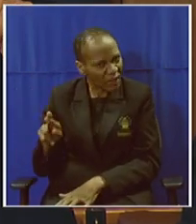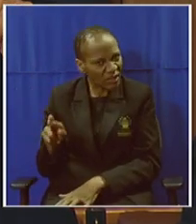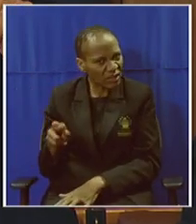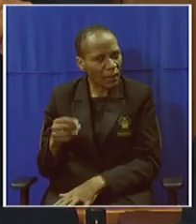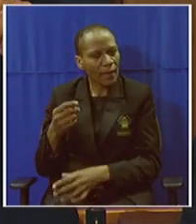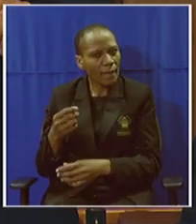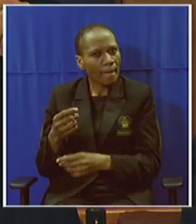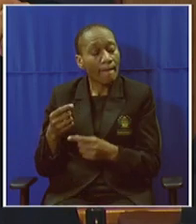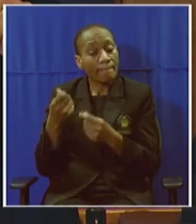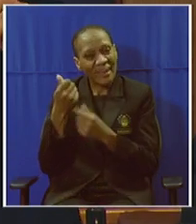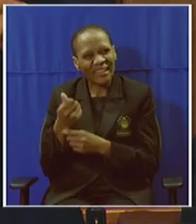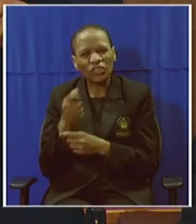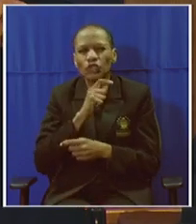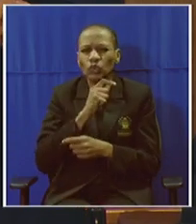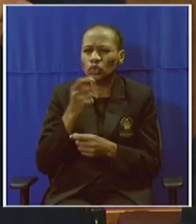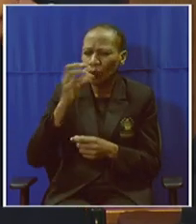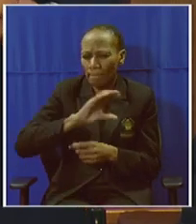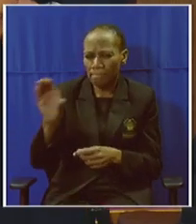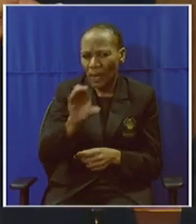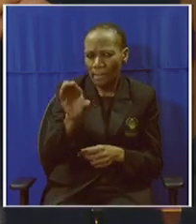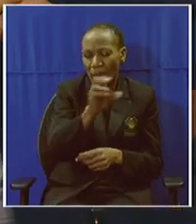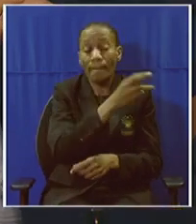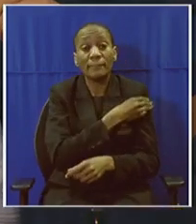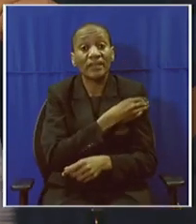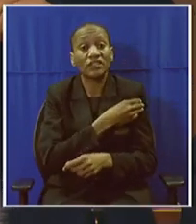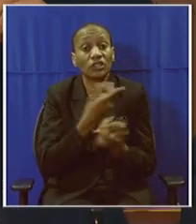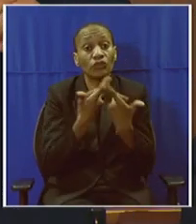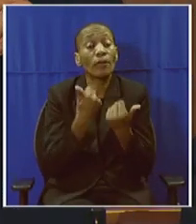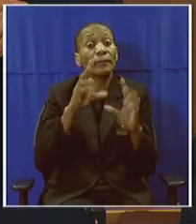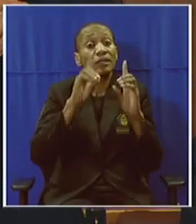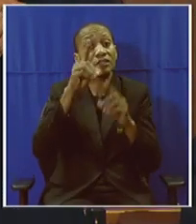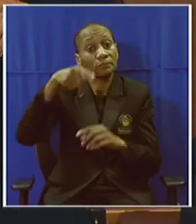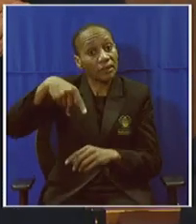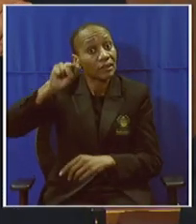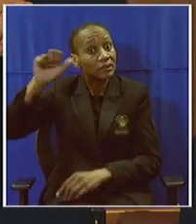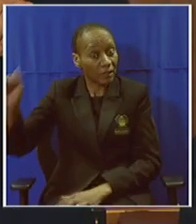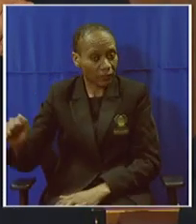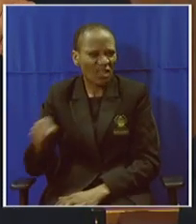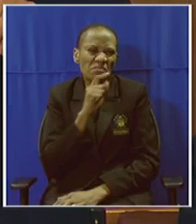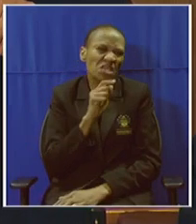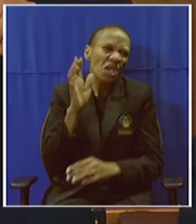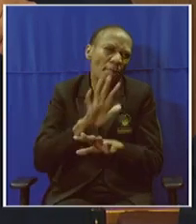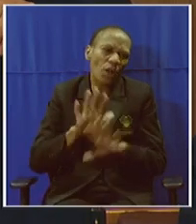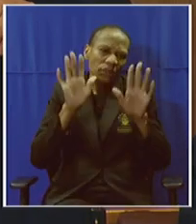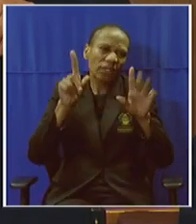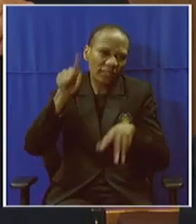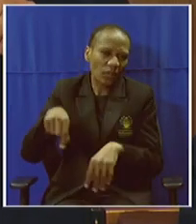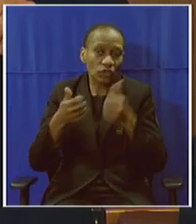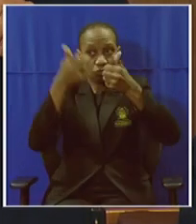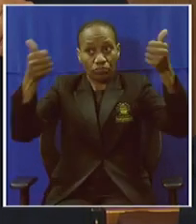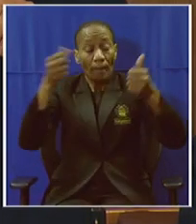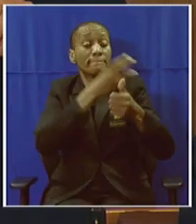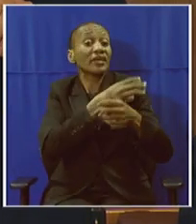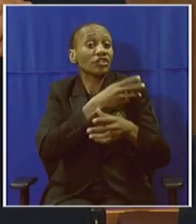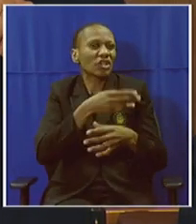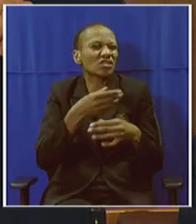millionaire lifestyles of nearly 28,000 managers in the public service. On average, each of almost 10,000 senior managers